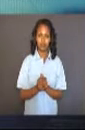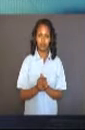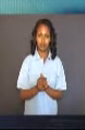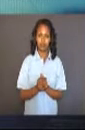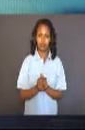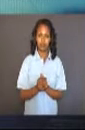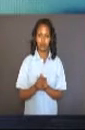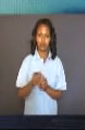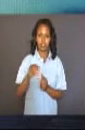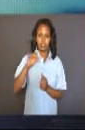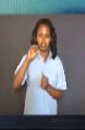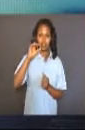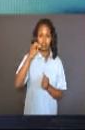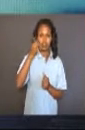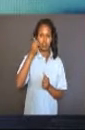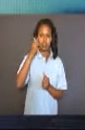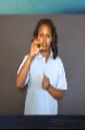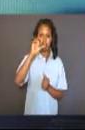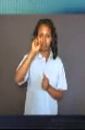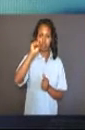lead sulfide,